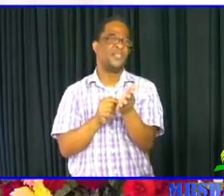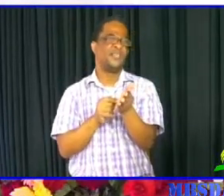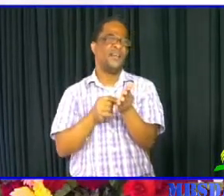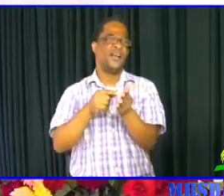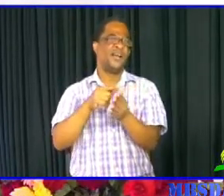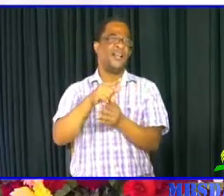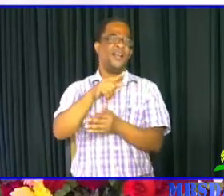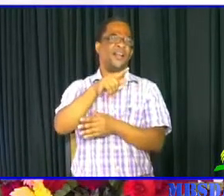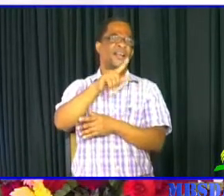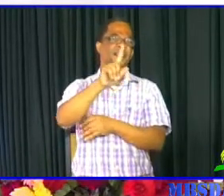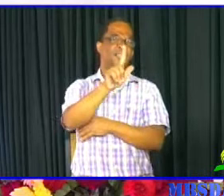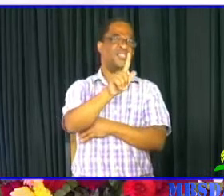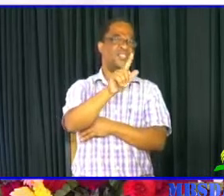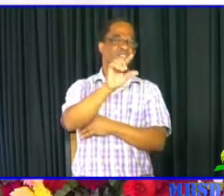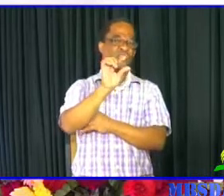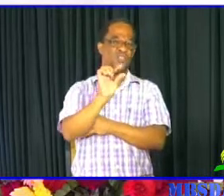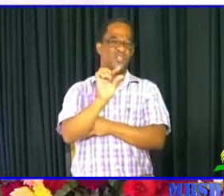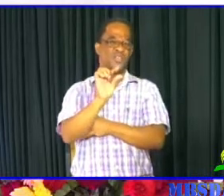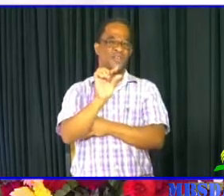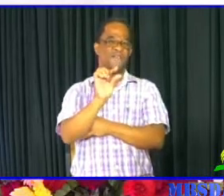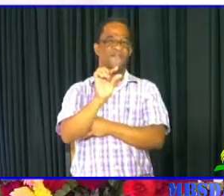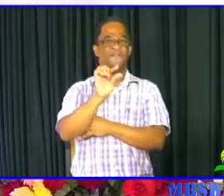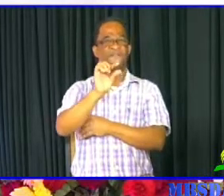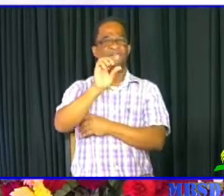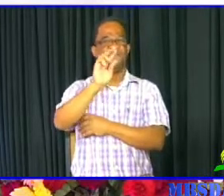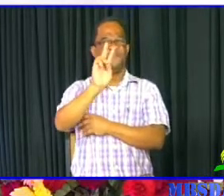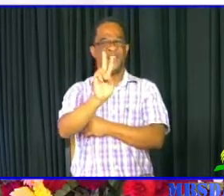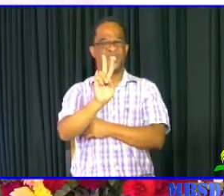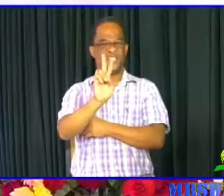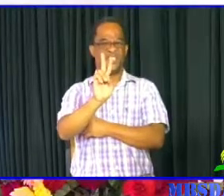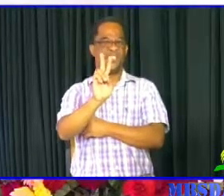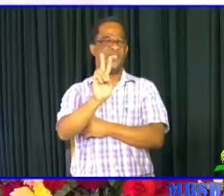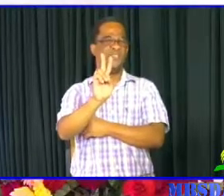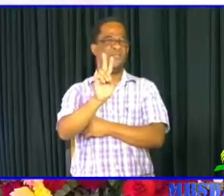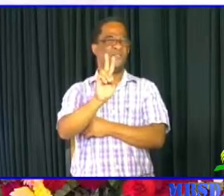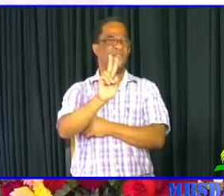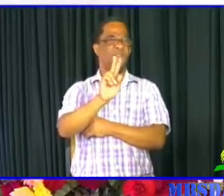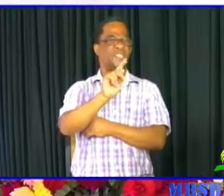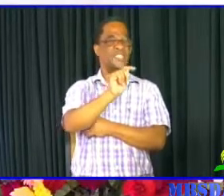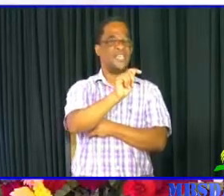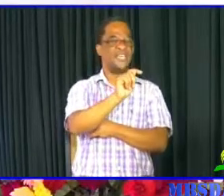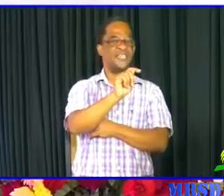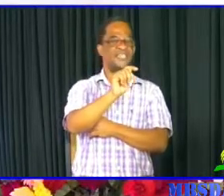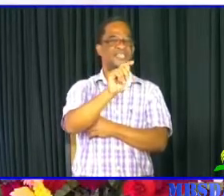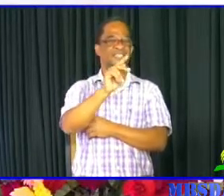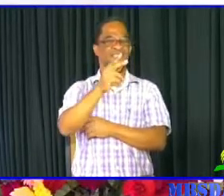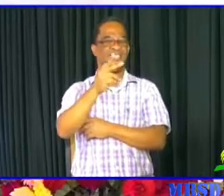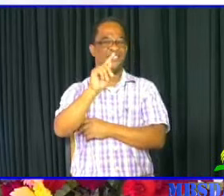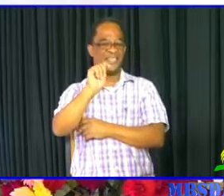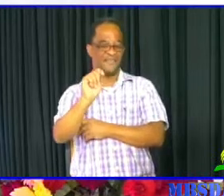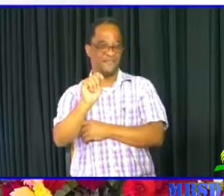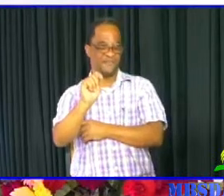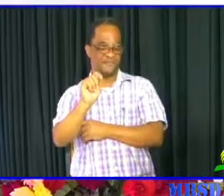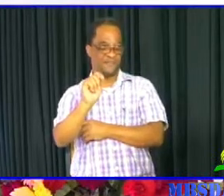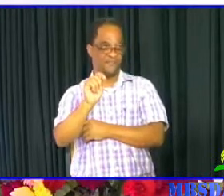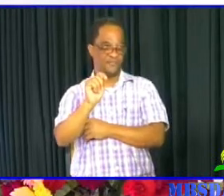Leisha Gay Vassal, good night to you. Valencia Taff, Yashika